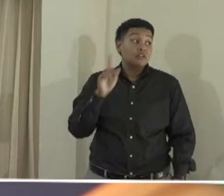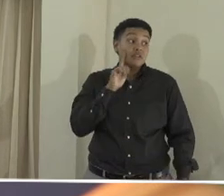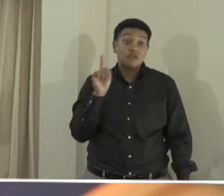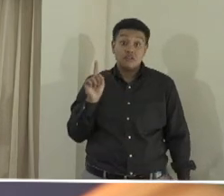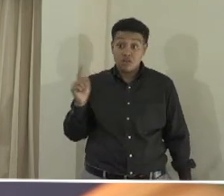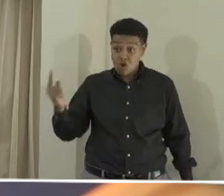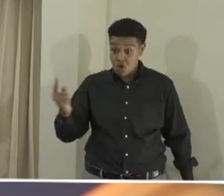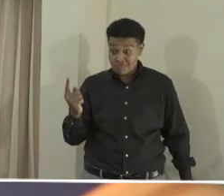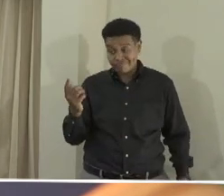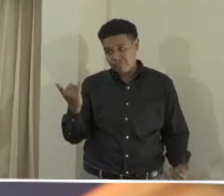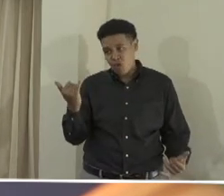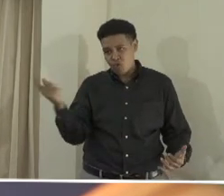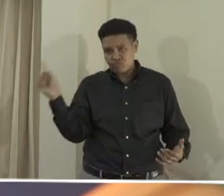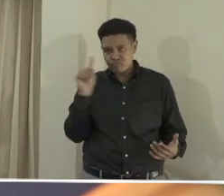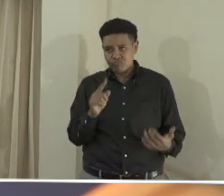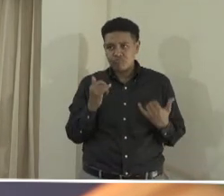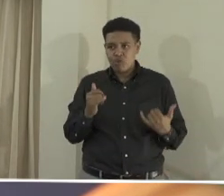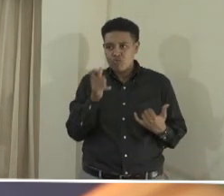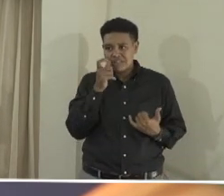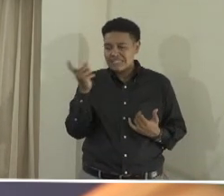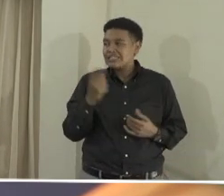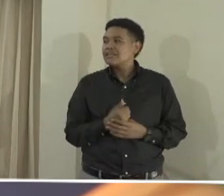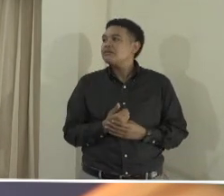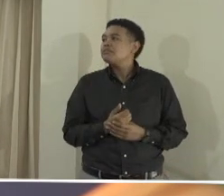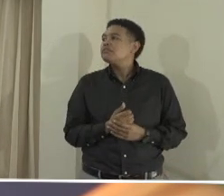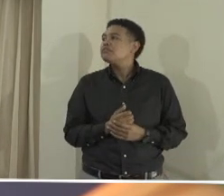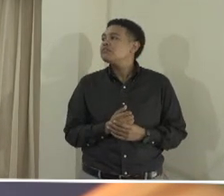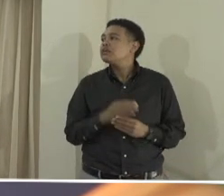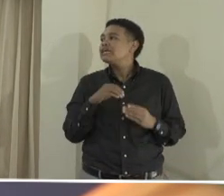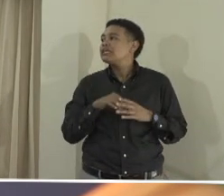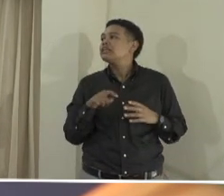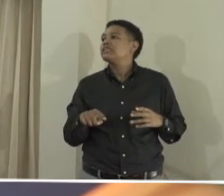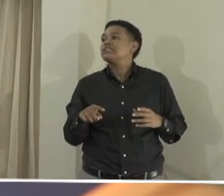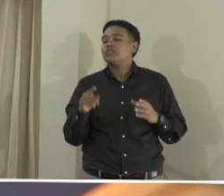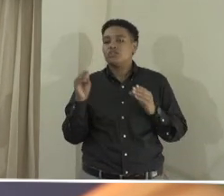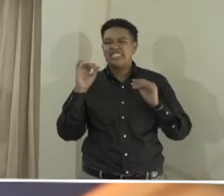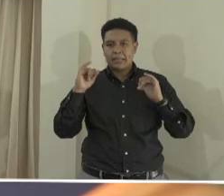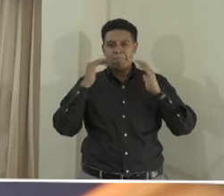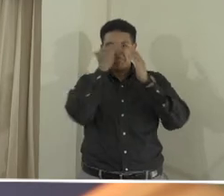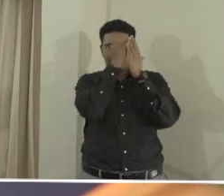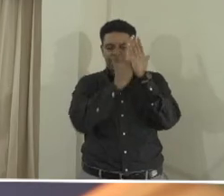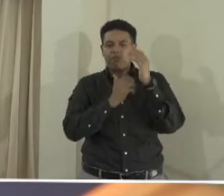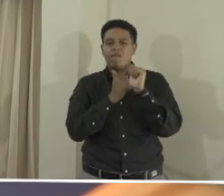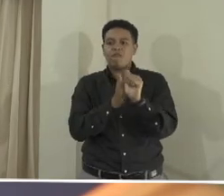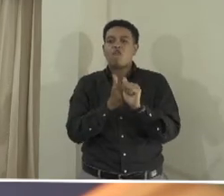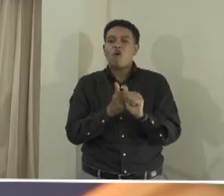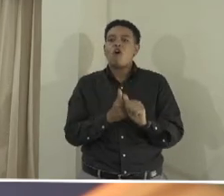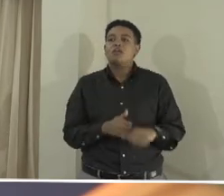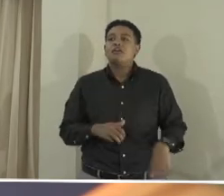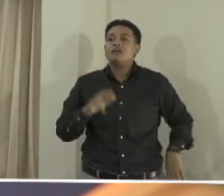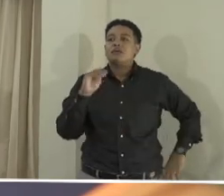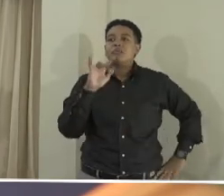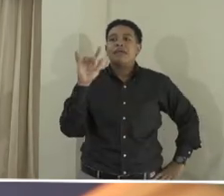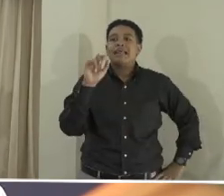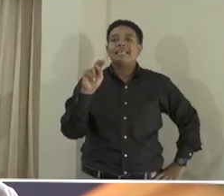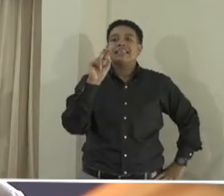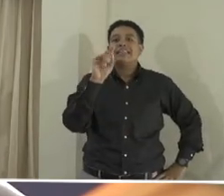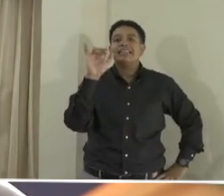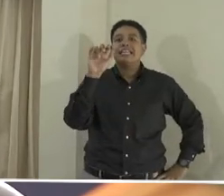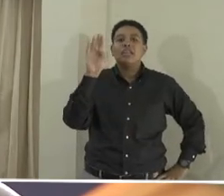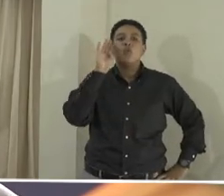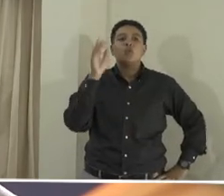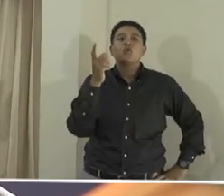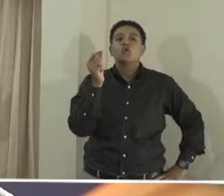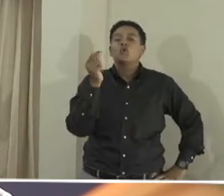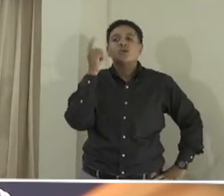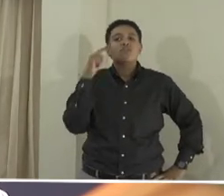us just now in this order. Maylin Dillon will do for us a